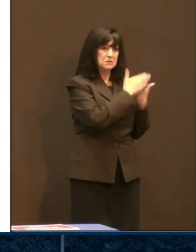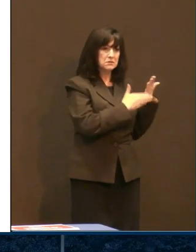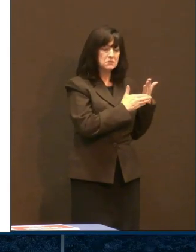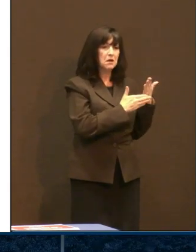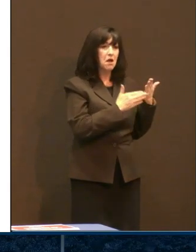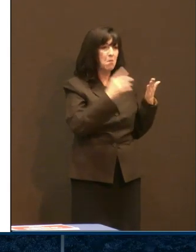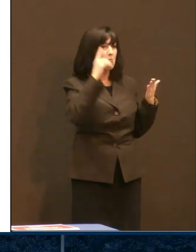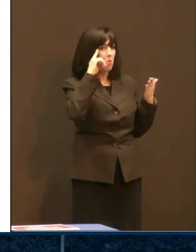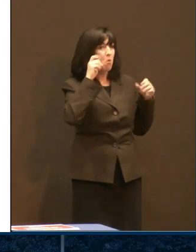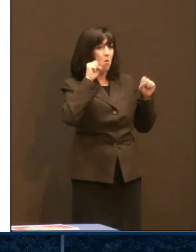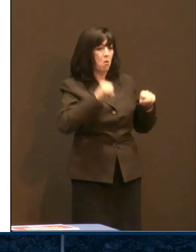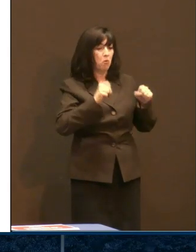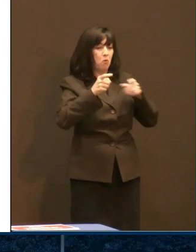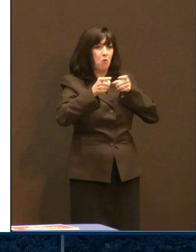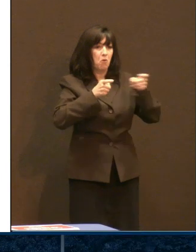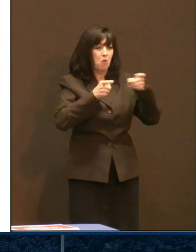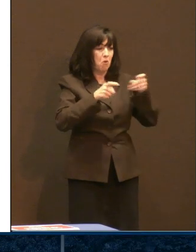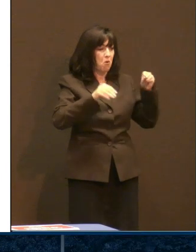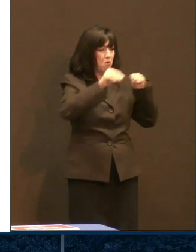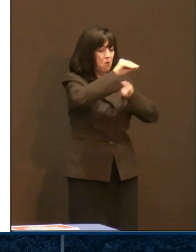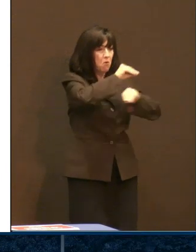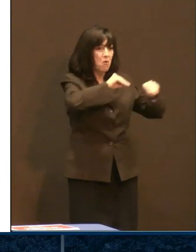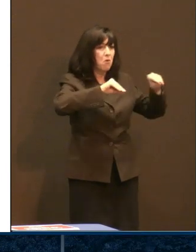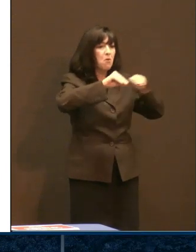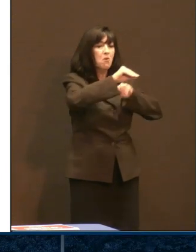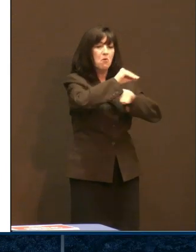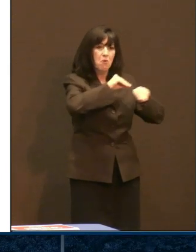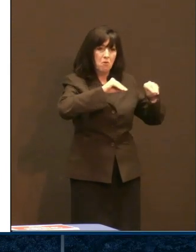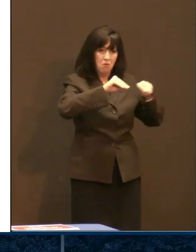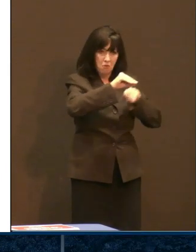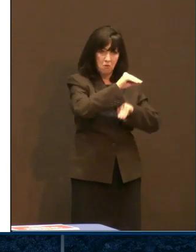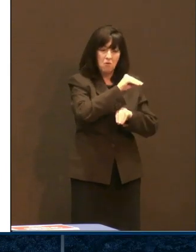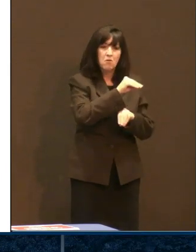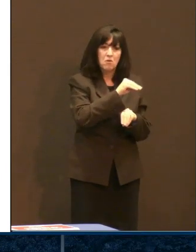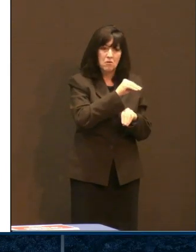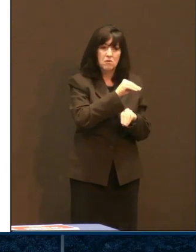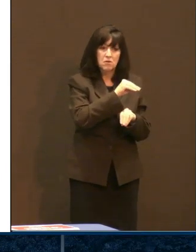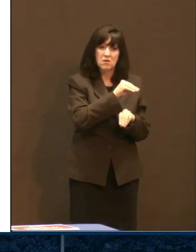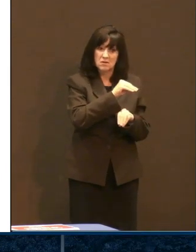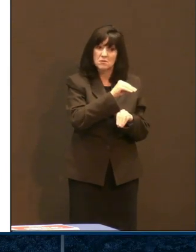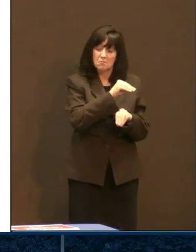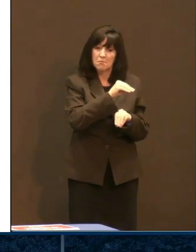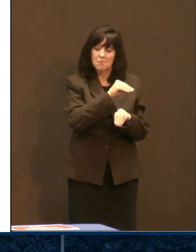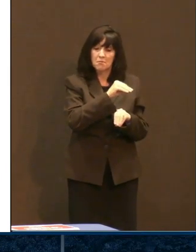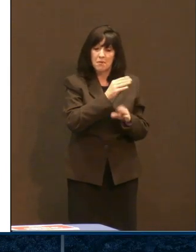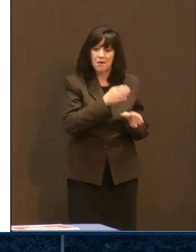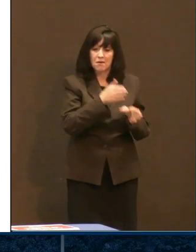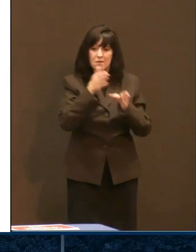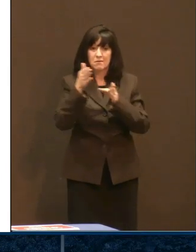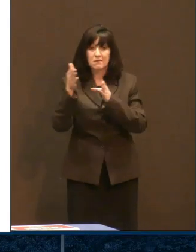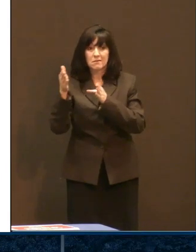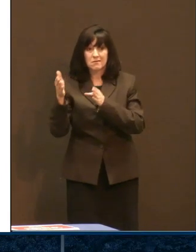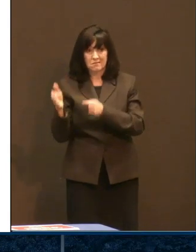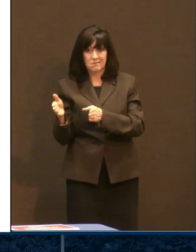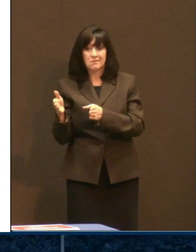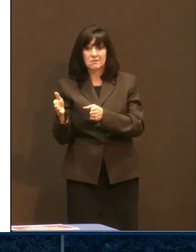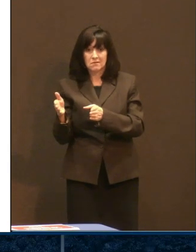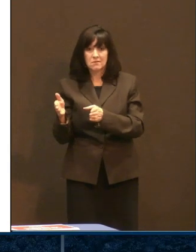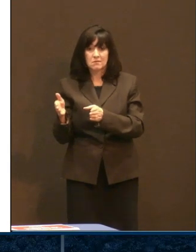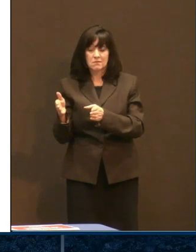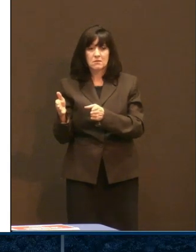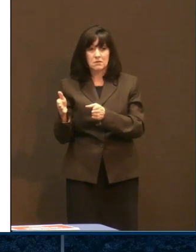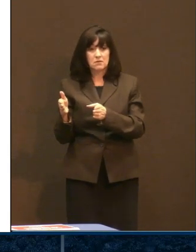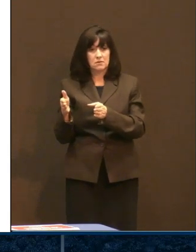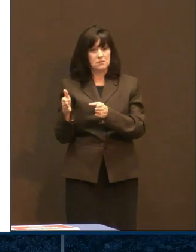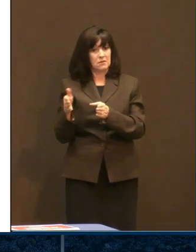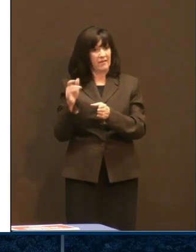can manage through, but it will take some doing. But it's at the same time that we're doing this, that